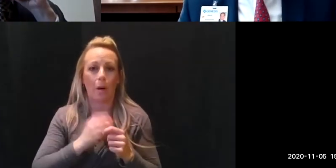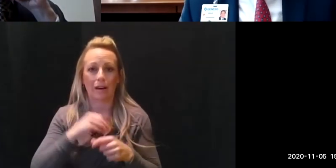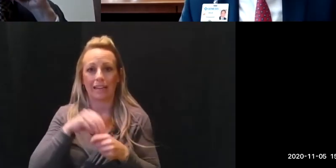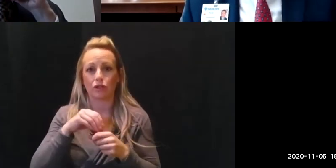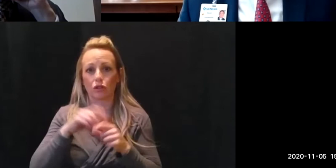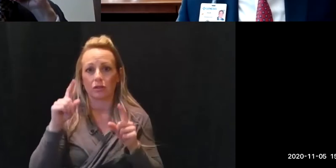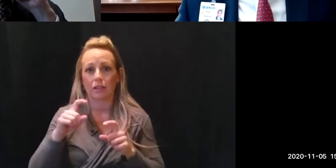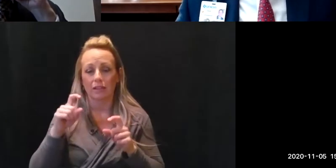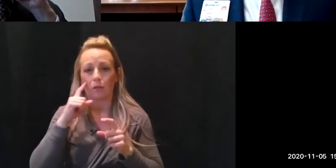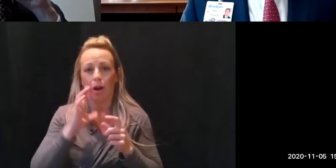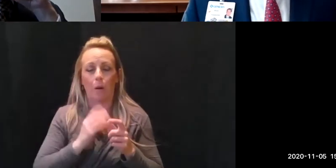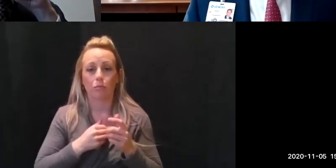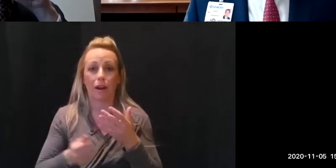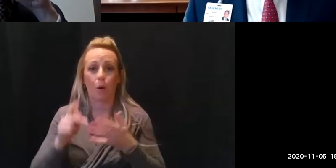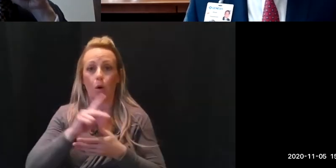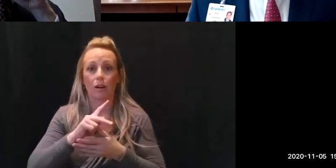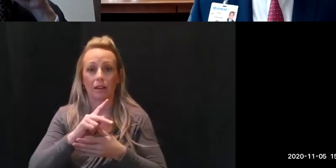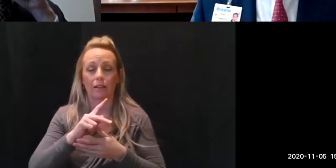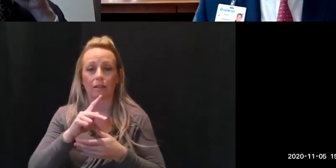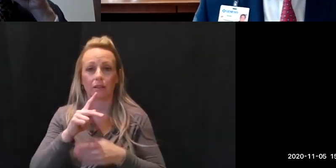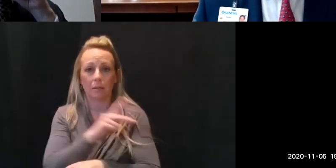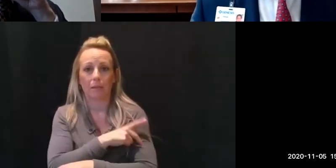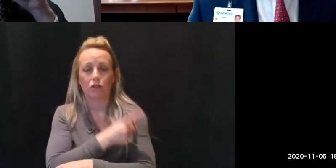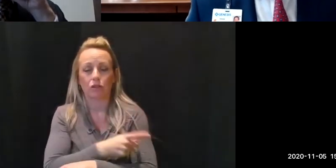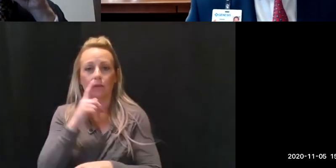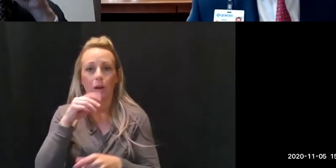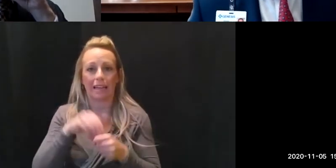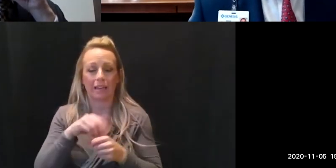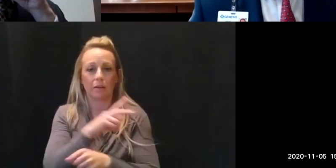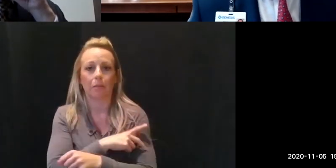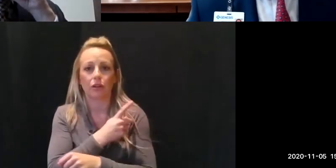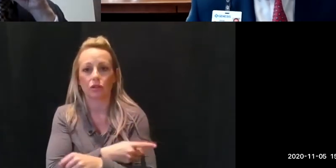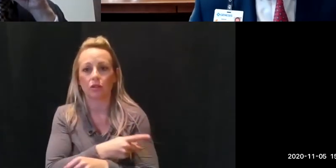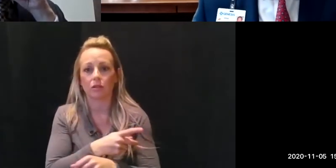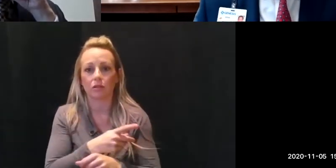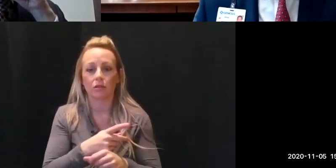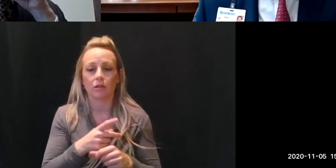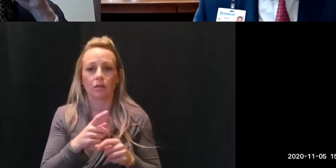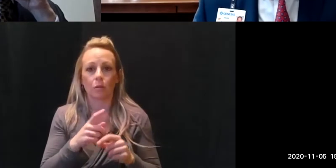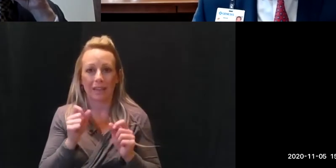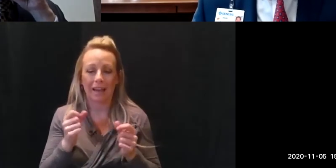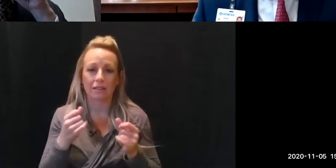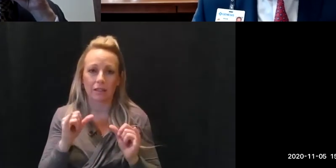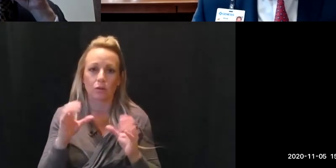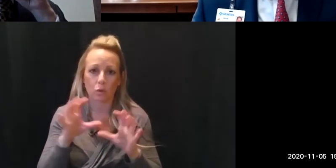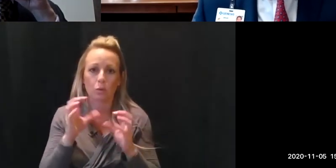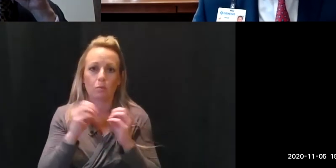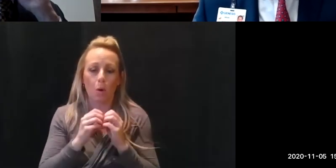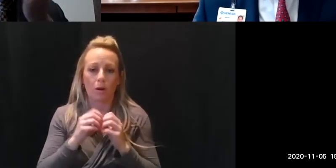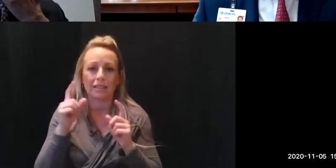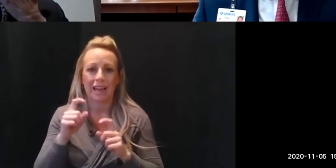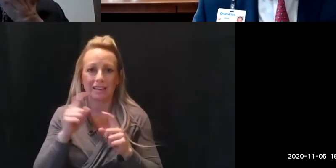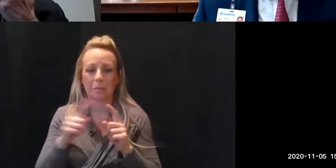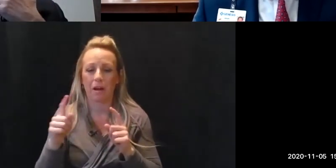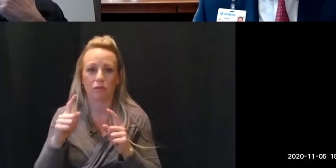priority patients that are inpatients and such. But we can still do more tests. It just slows down the turnaround time of getting the